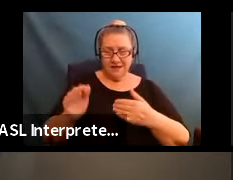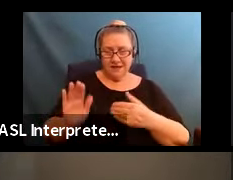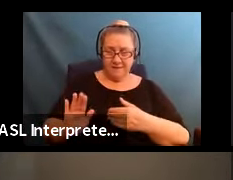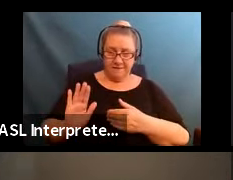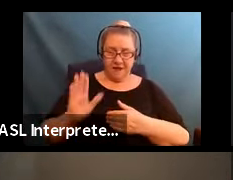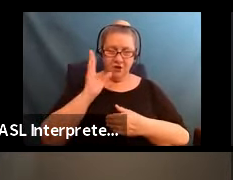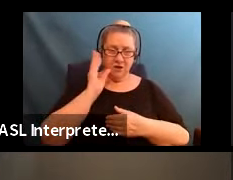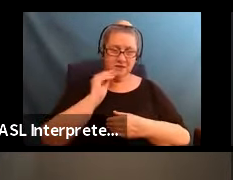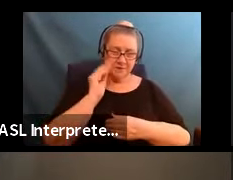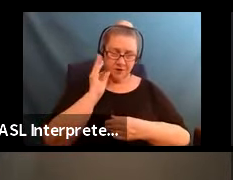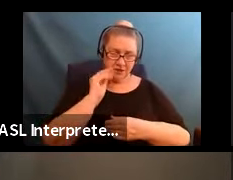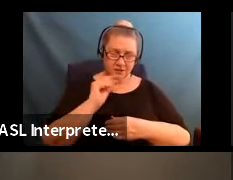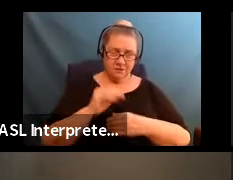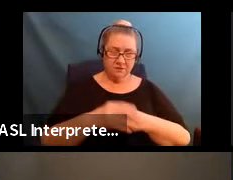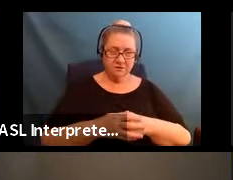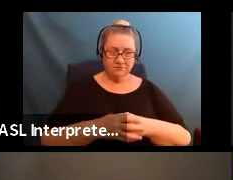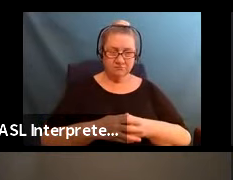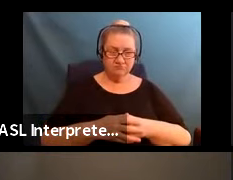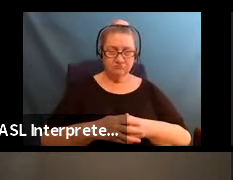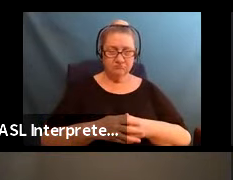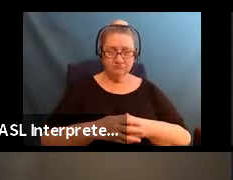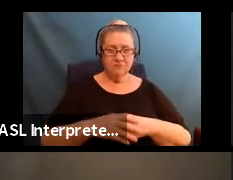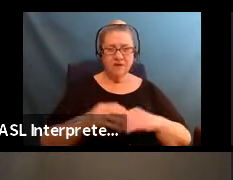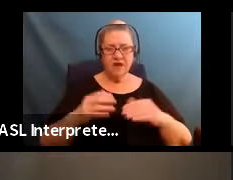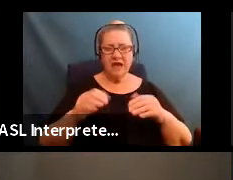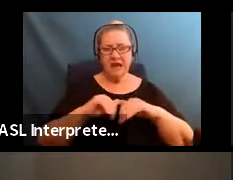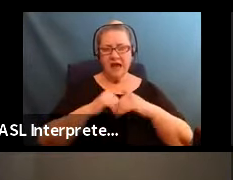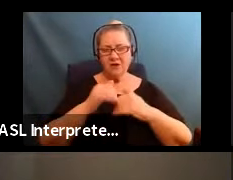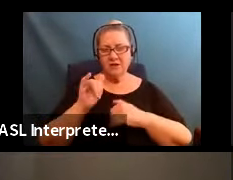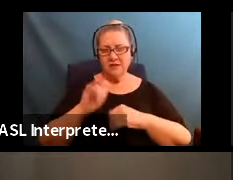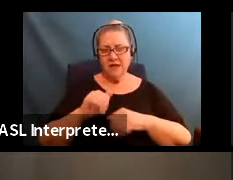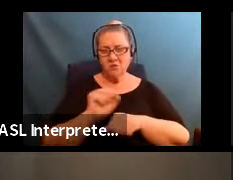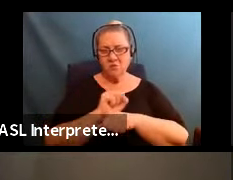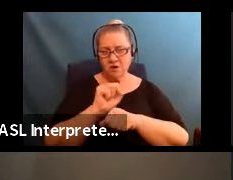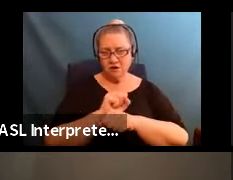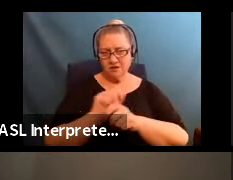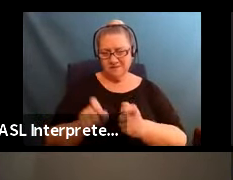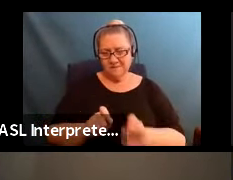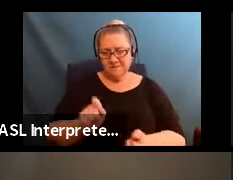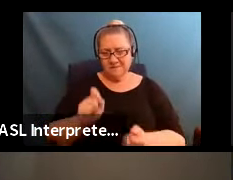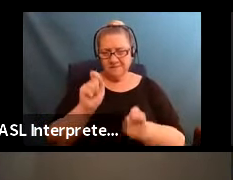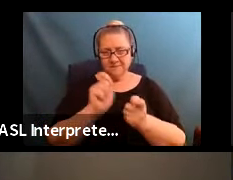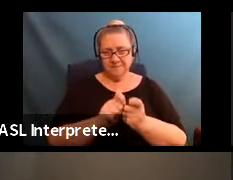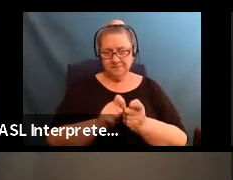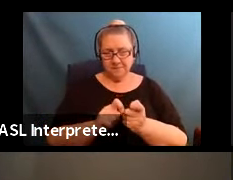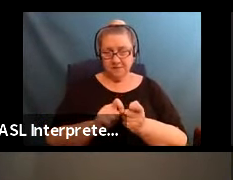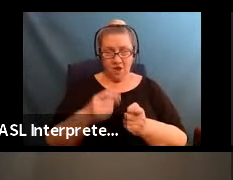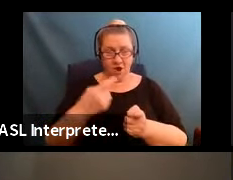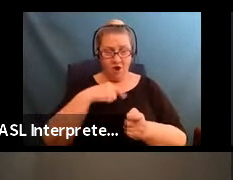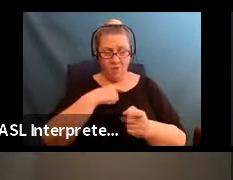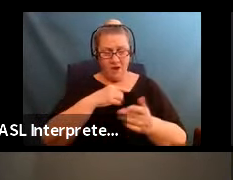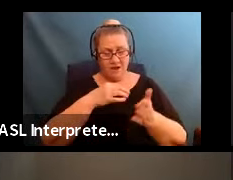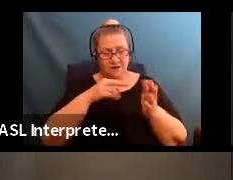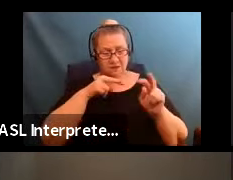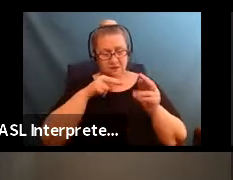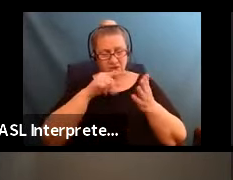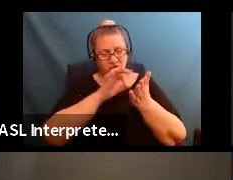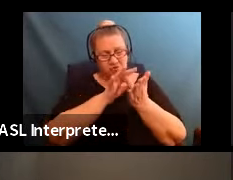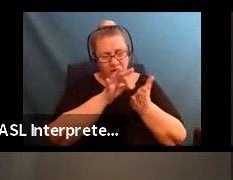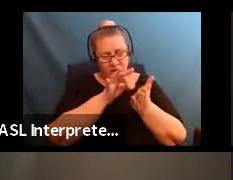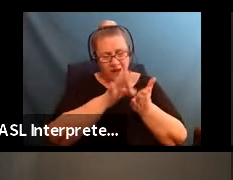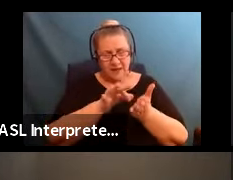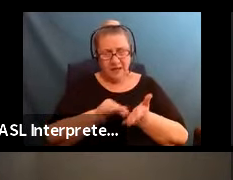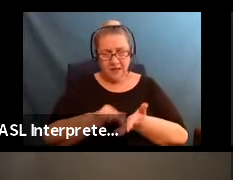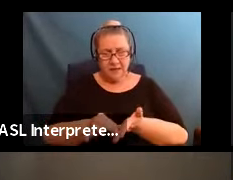experience? And then, like, how does that work technically? Like, so people are are we tracking who is a Medi-Cal patient who is